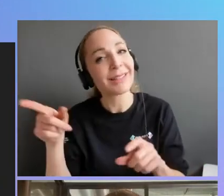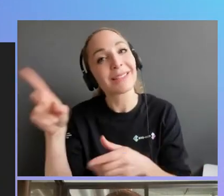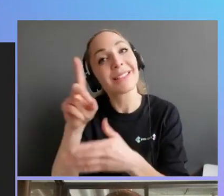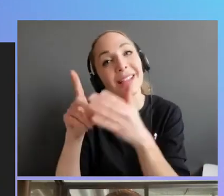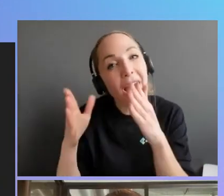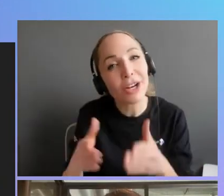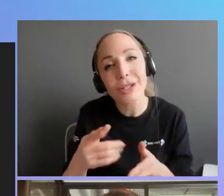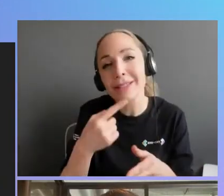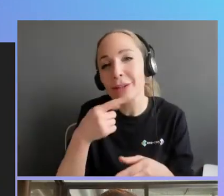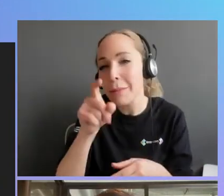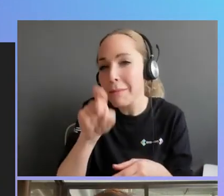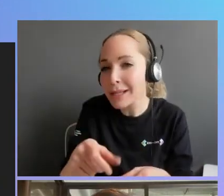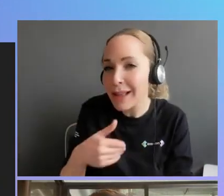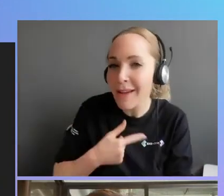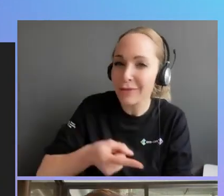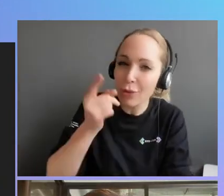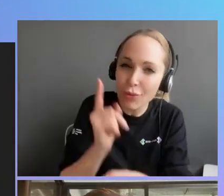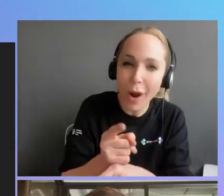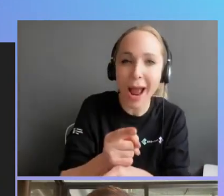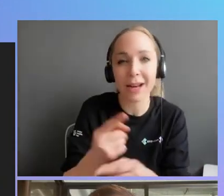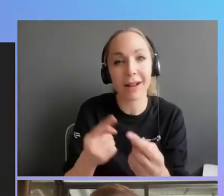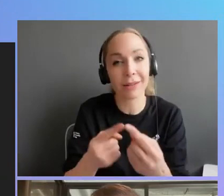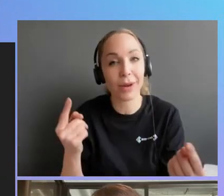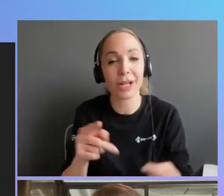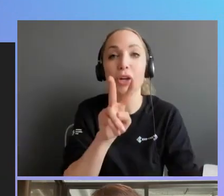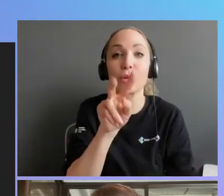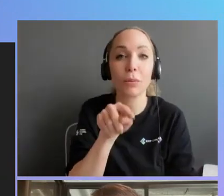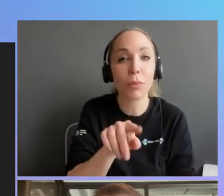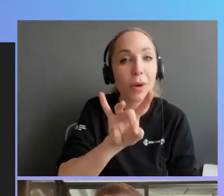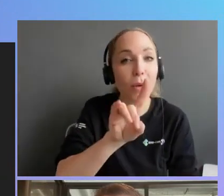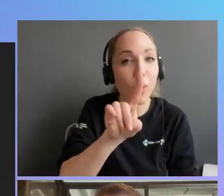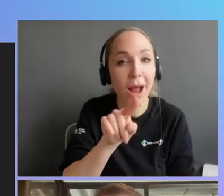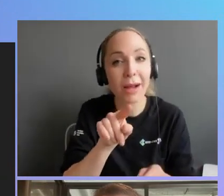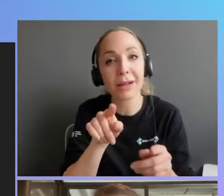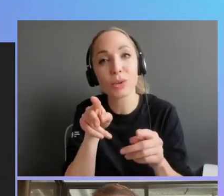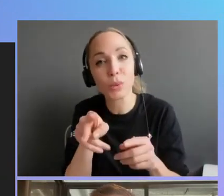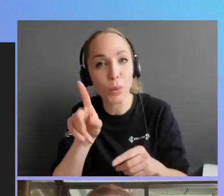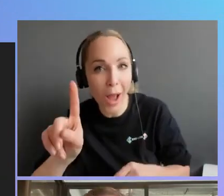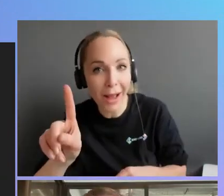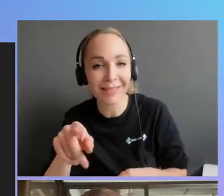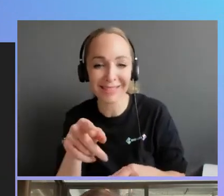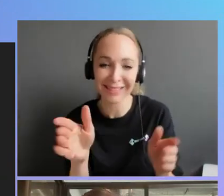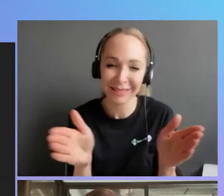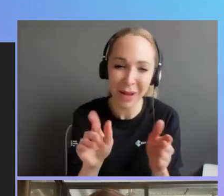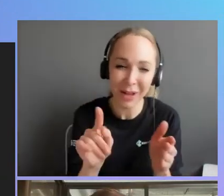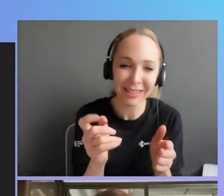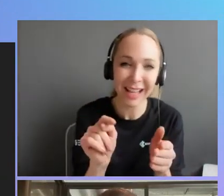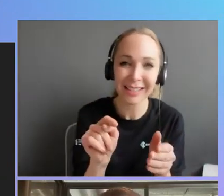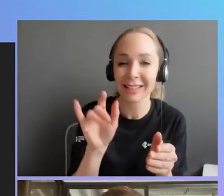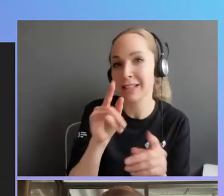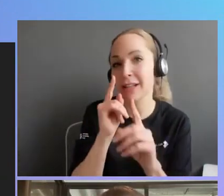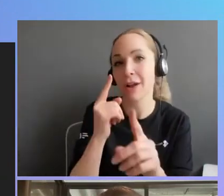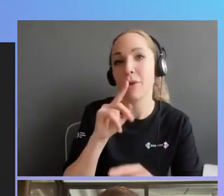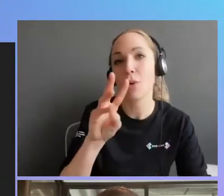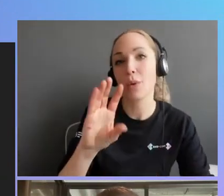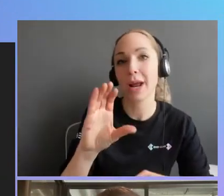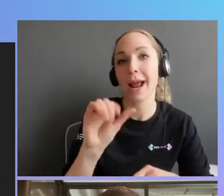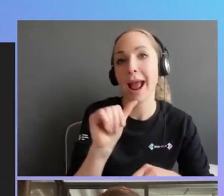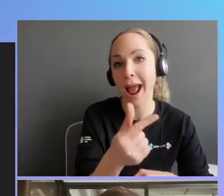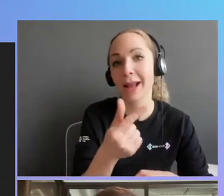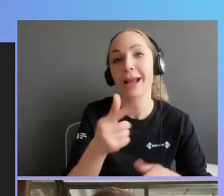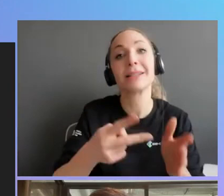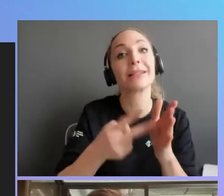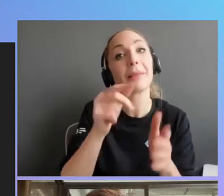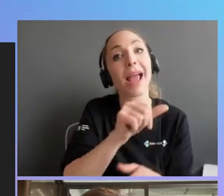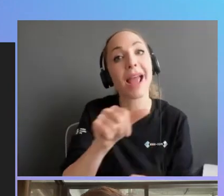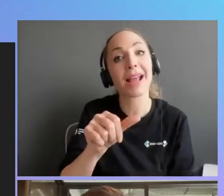is 2.81 to 1. And since this is smaller text, our target for WCAG AA would be 4.5